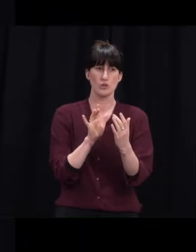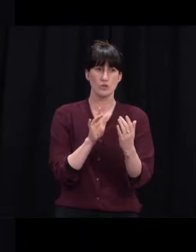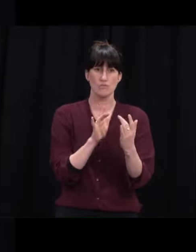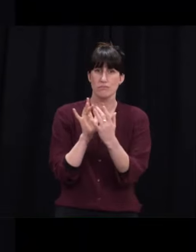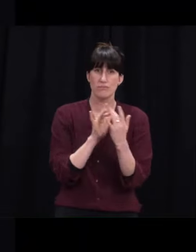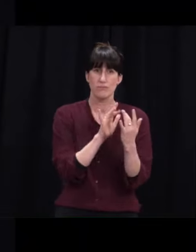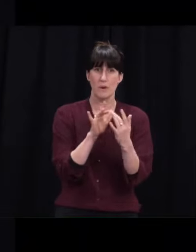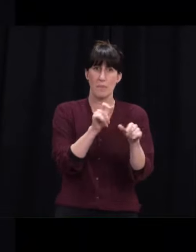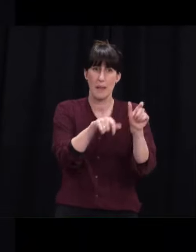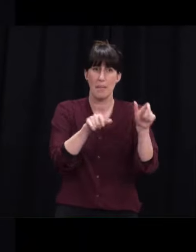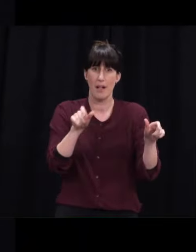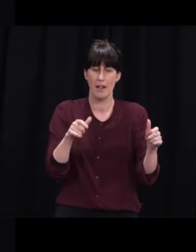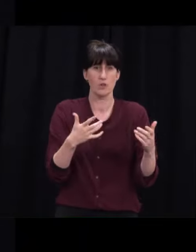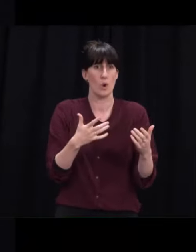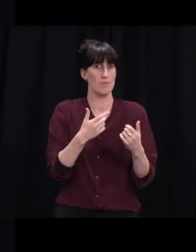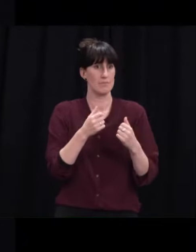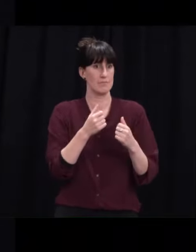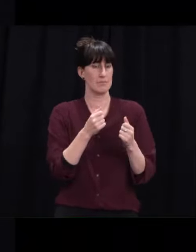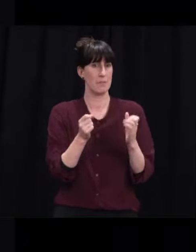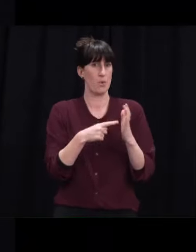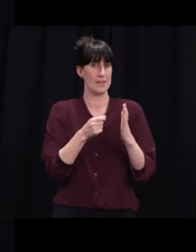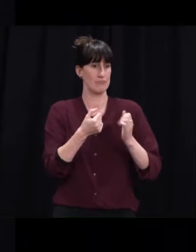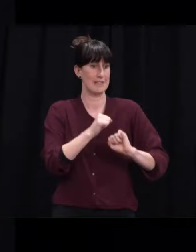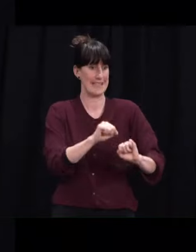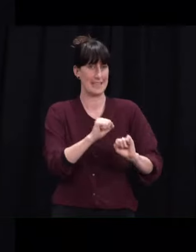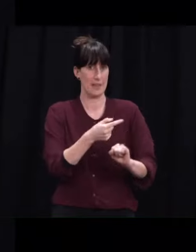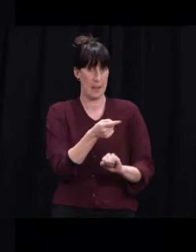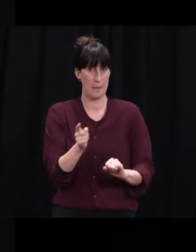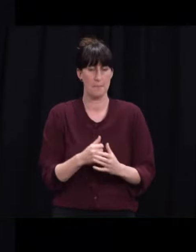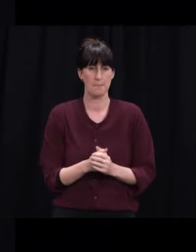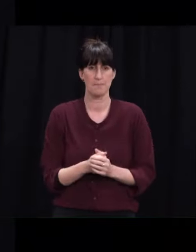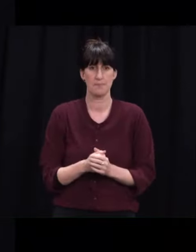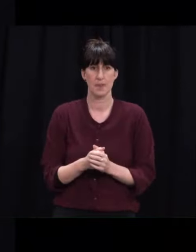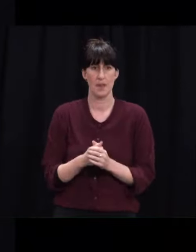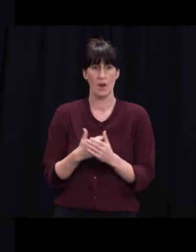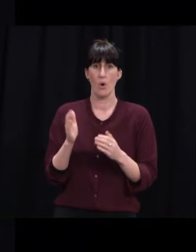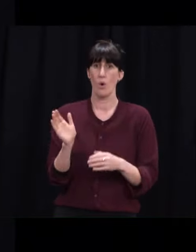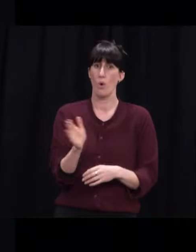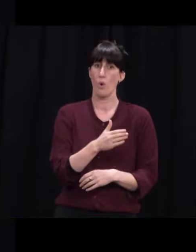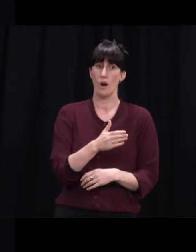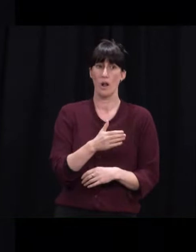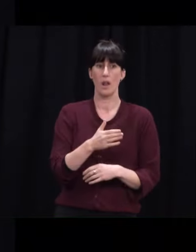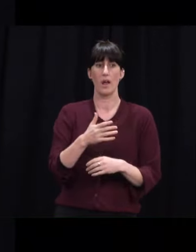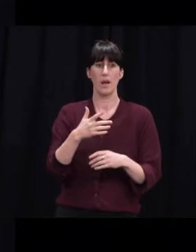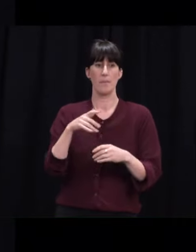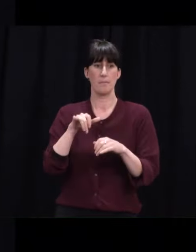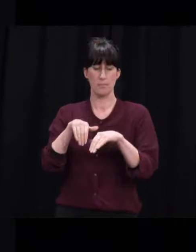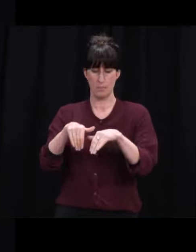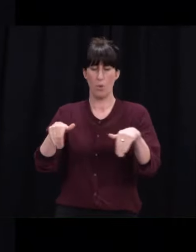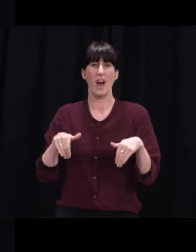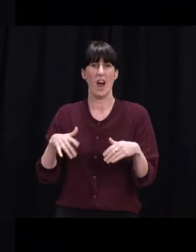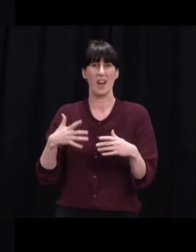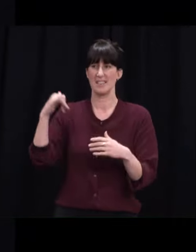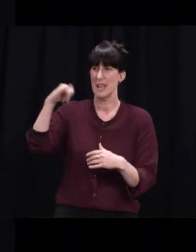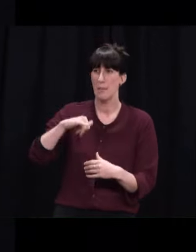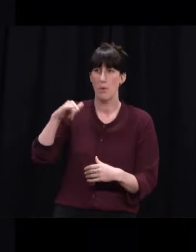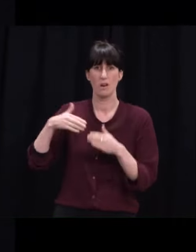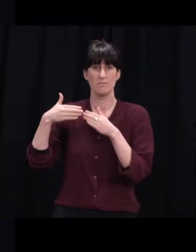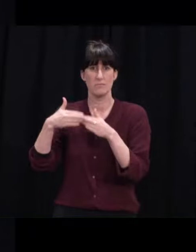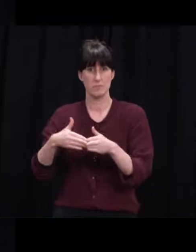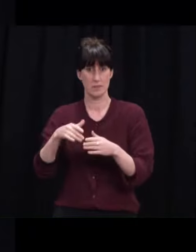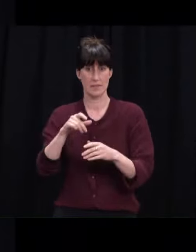From tomorrow, all government border workers are required to be vaccinated. There'll be checks and balances in place to ensure that that happens.